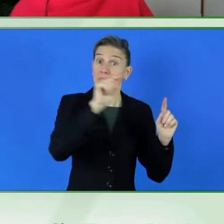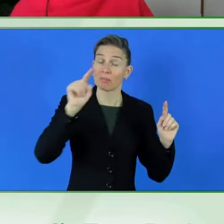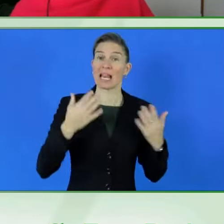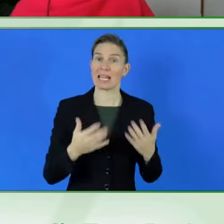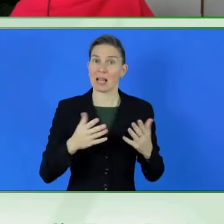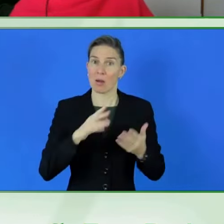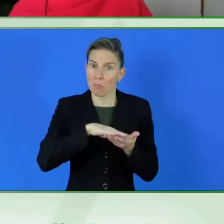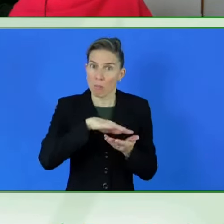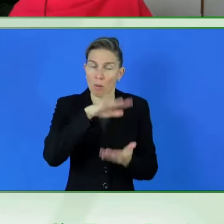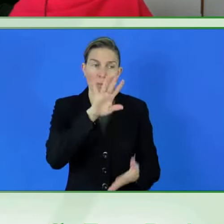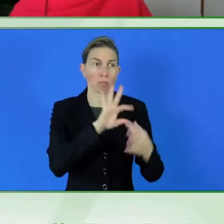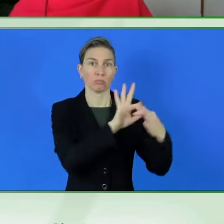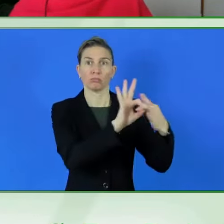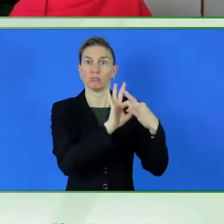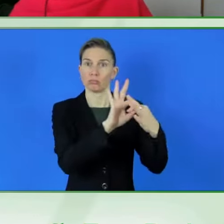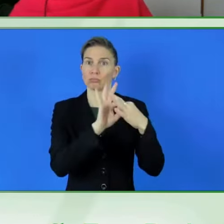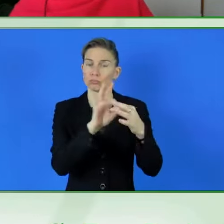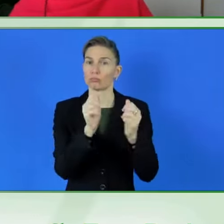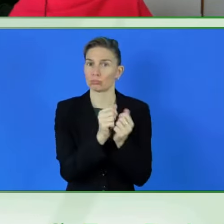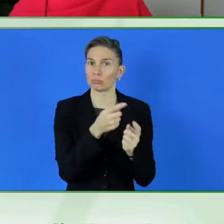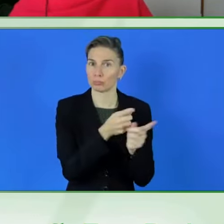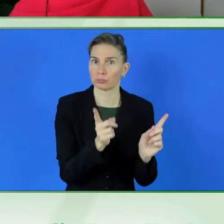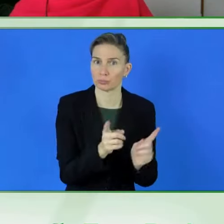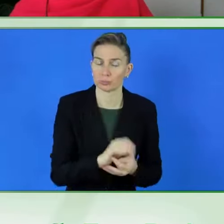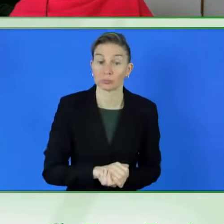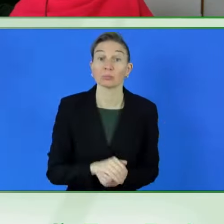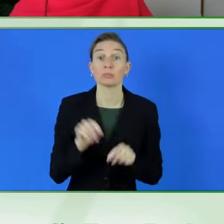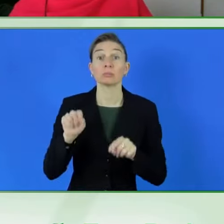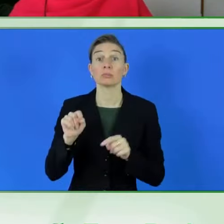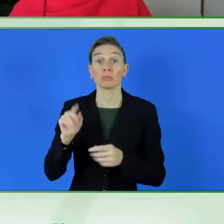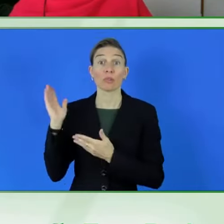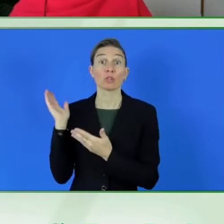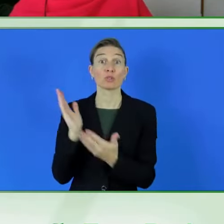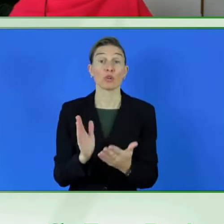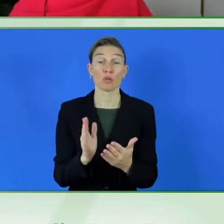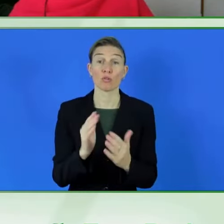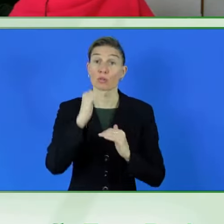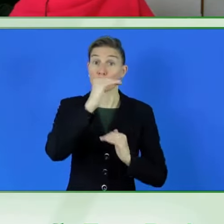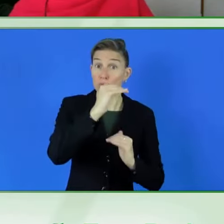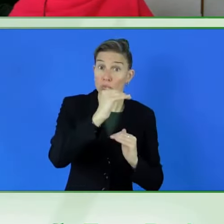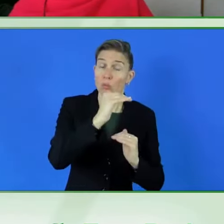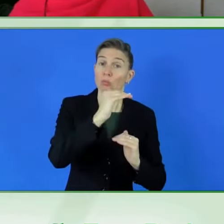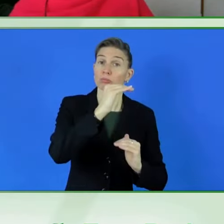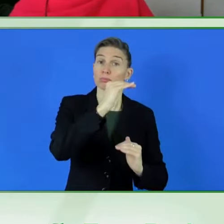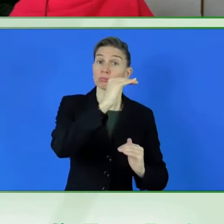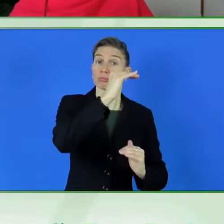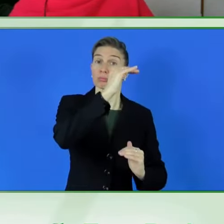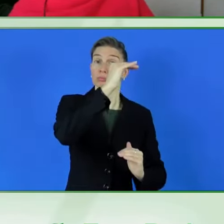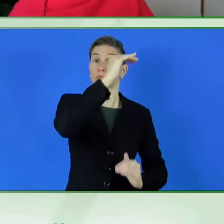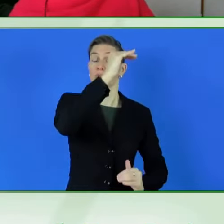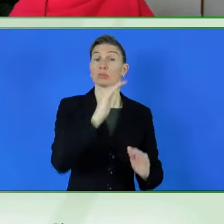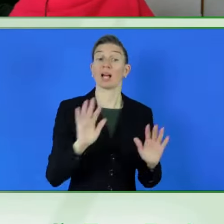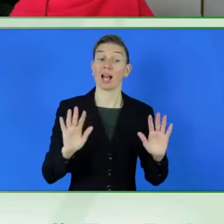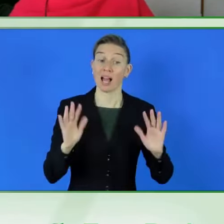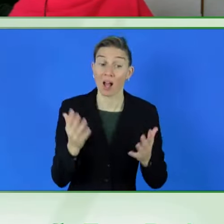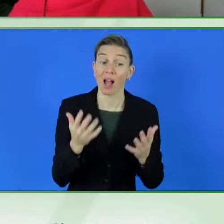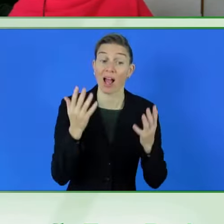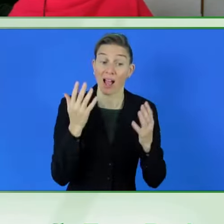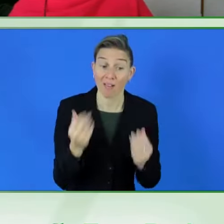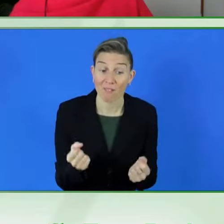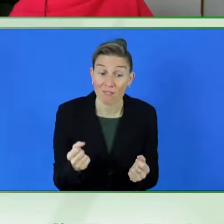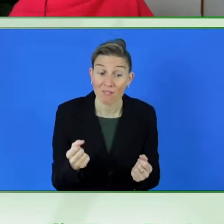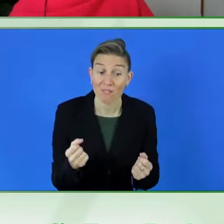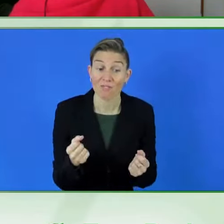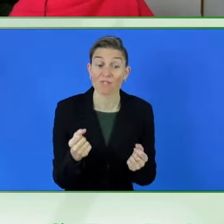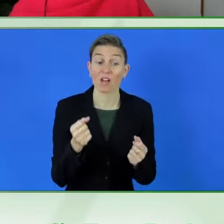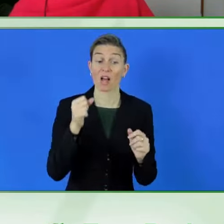We plan to grow the service through a crowdsourcing platform. There are volunteers conducting the